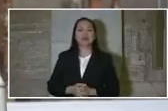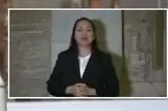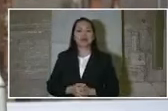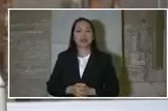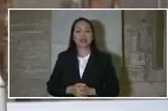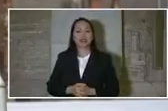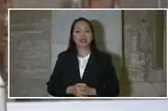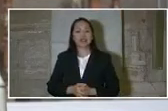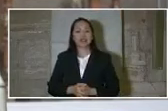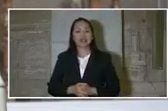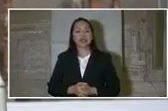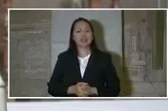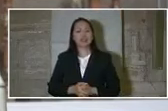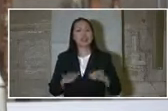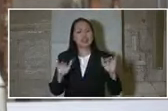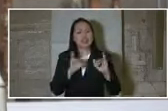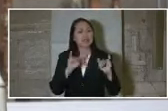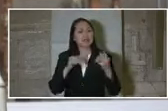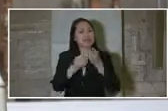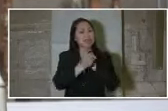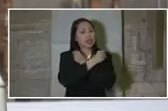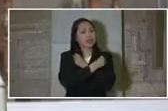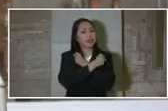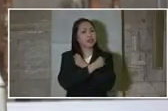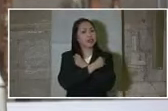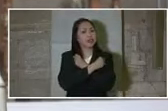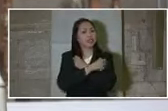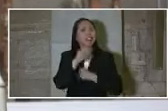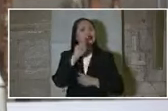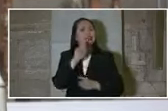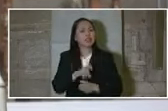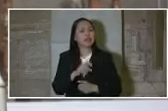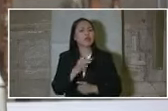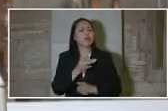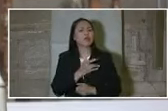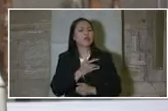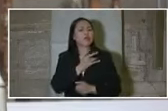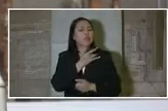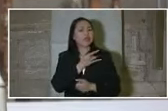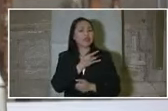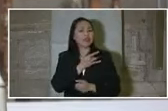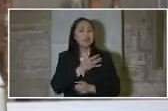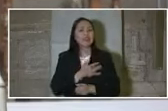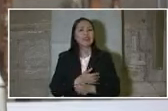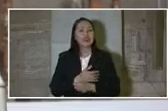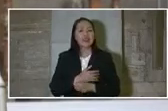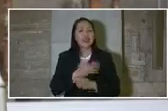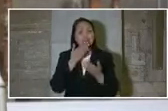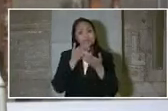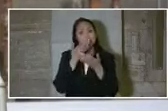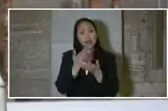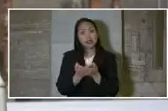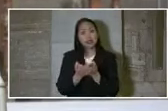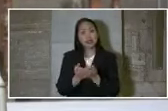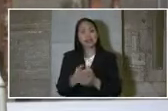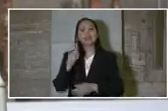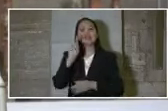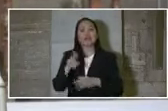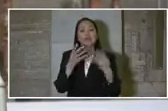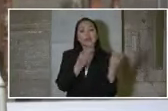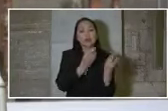Just as love must always be felt, just as goodness should always be